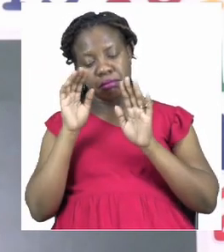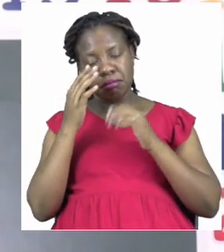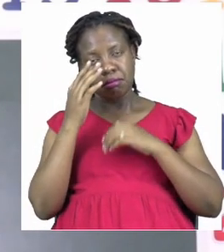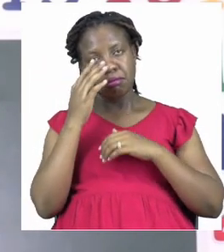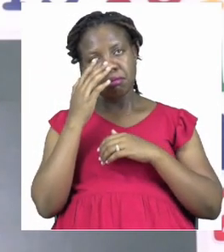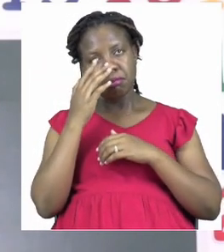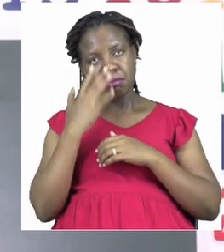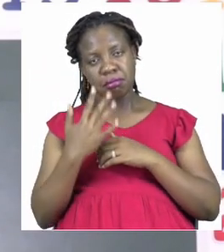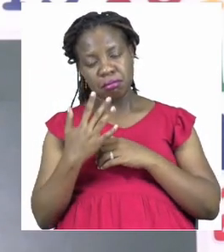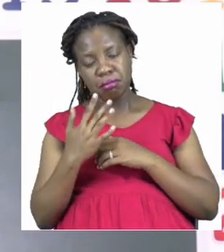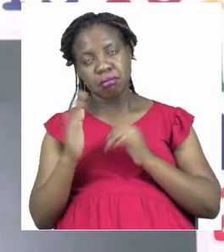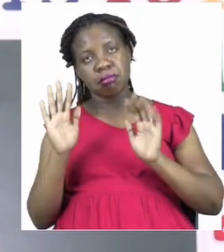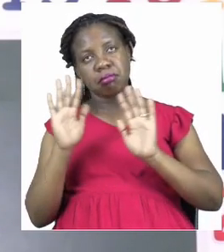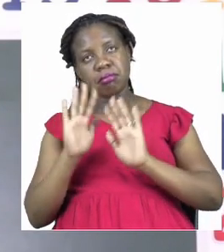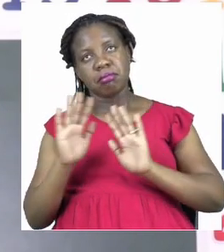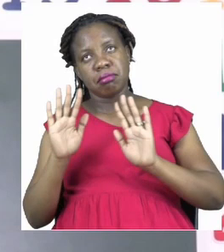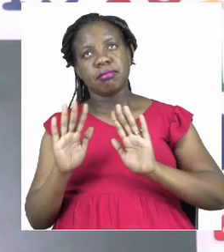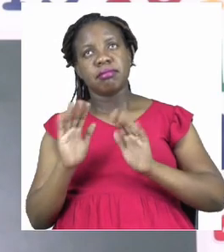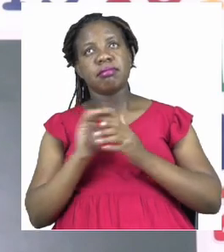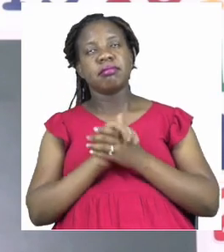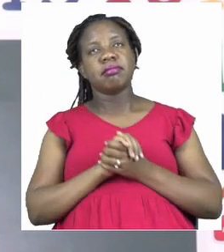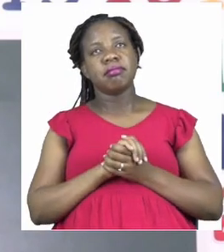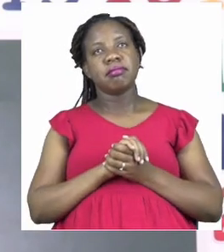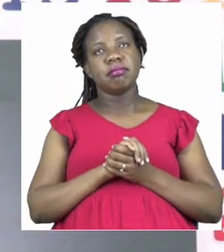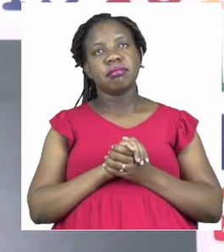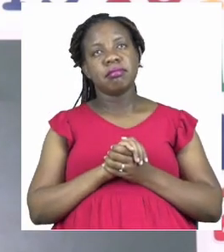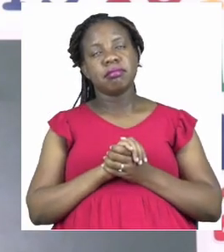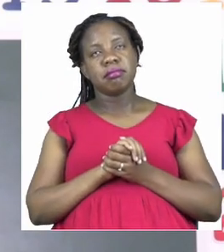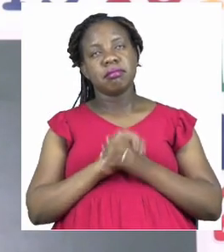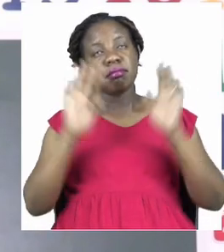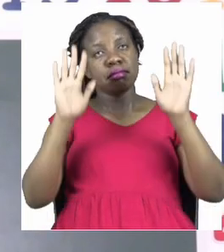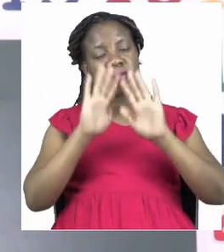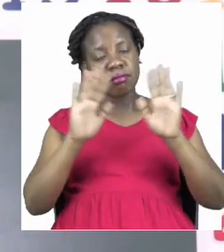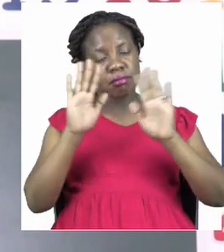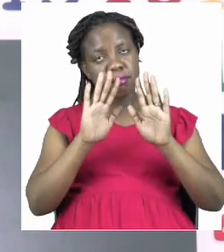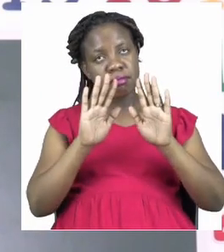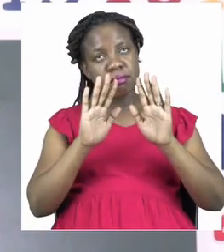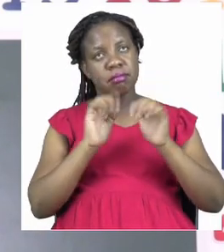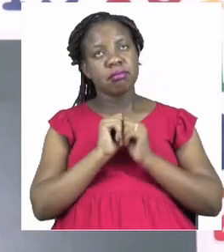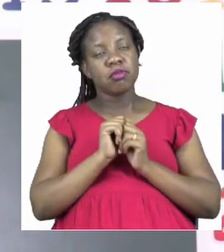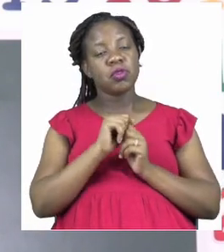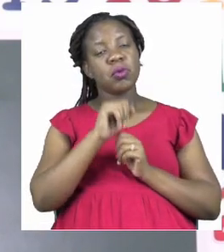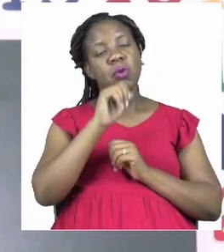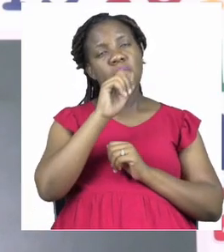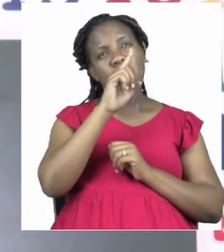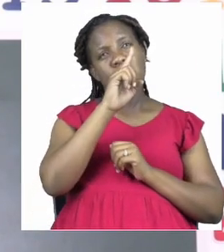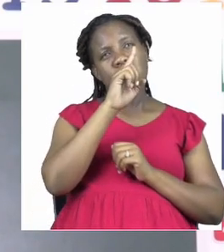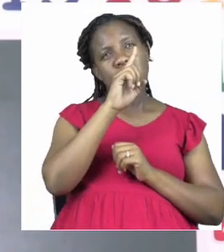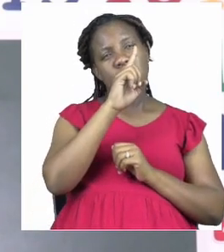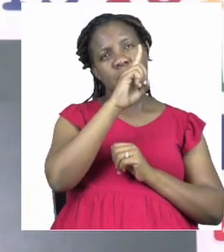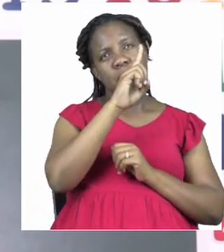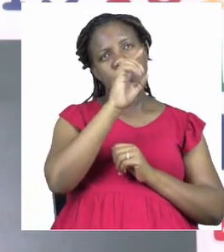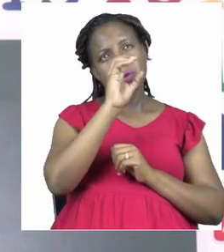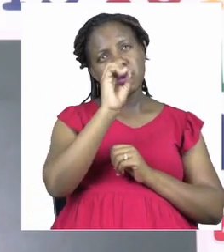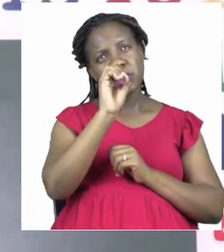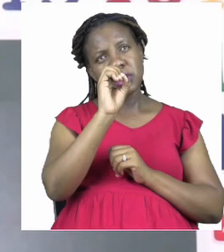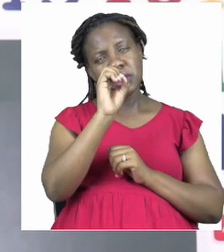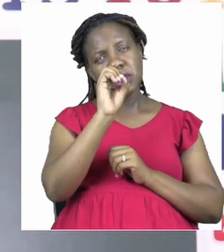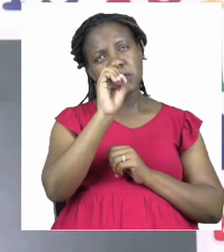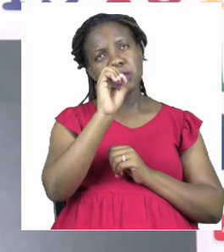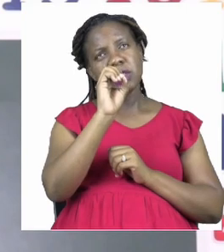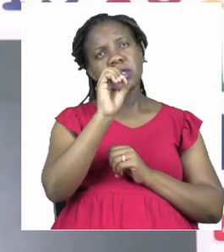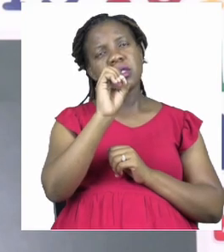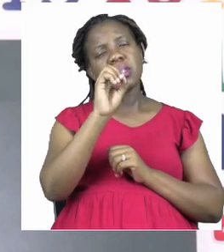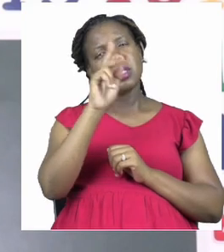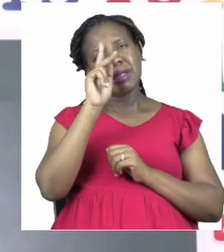done. Very simple. So we colored one 10-cent triangle, another 10-cent triangle,